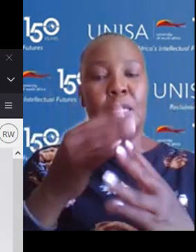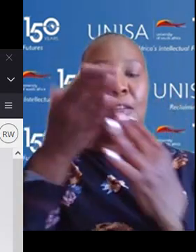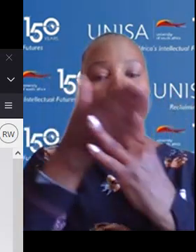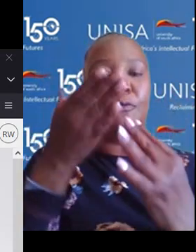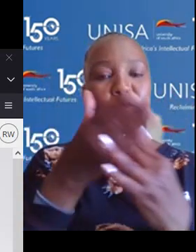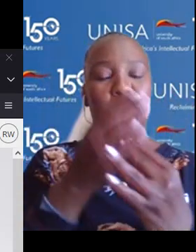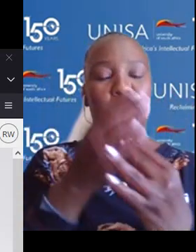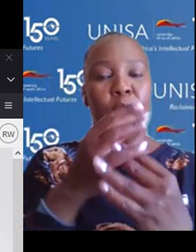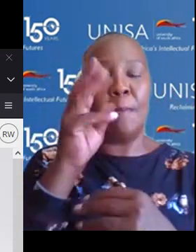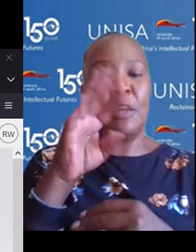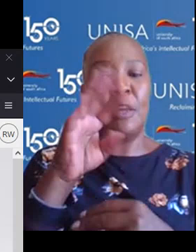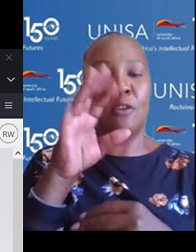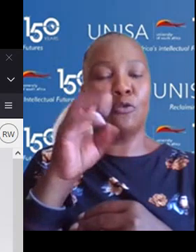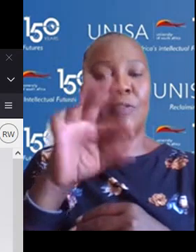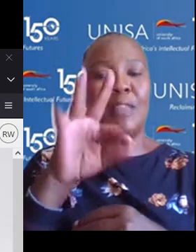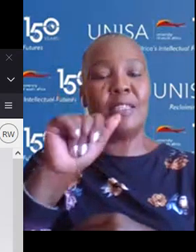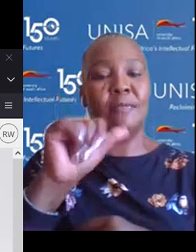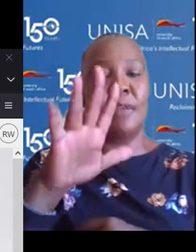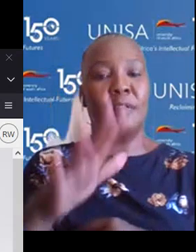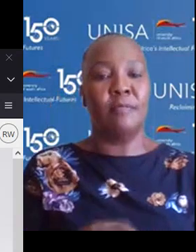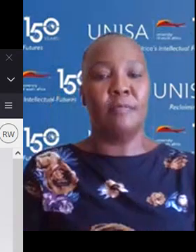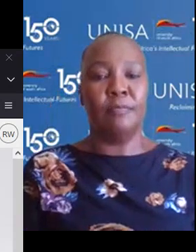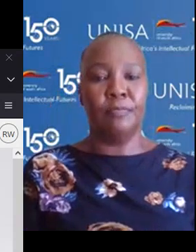Microsoft 365.